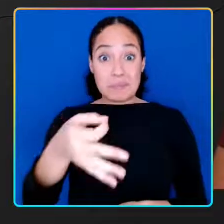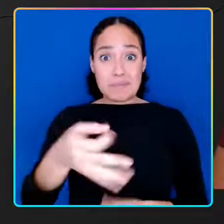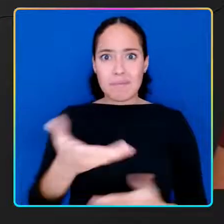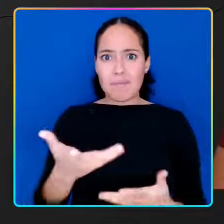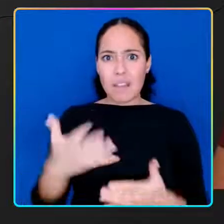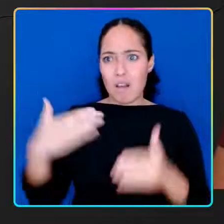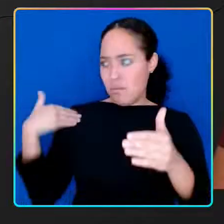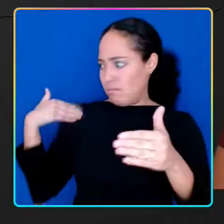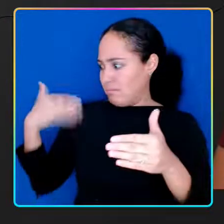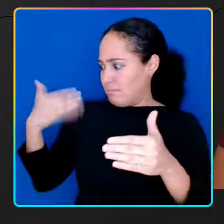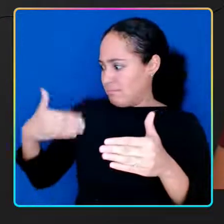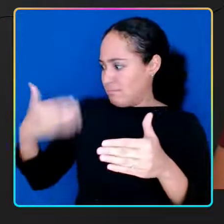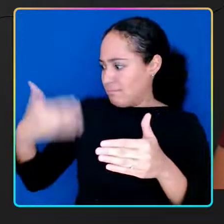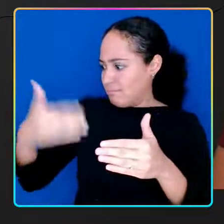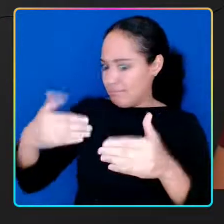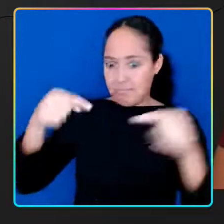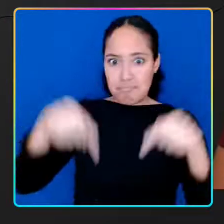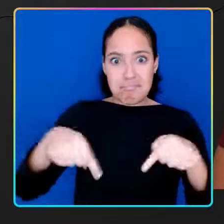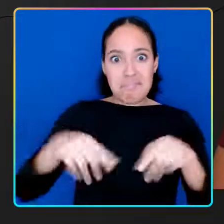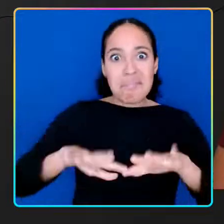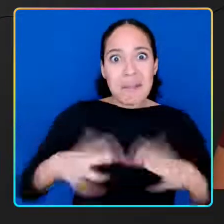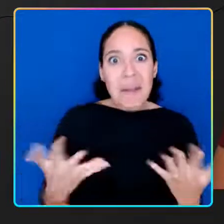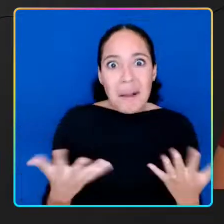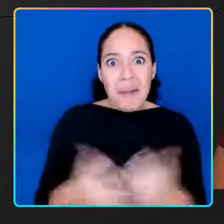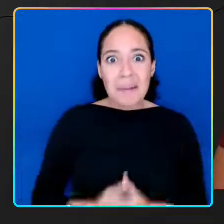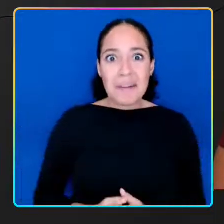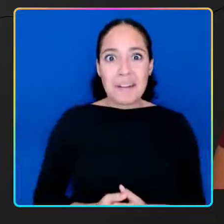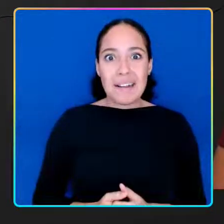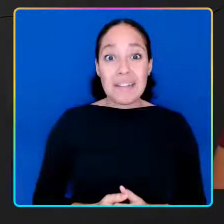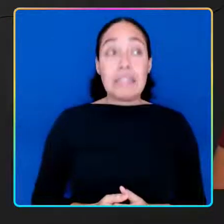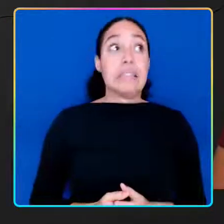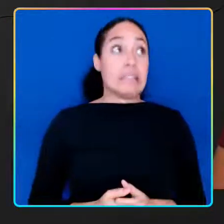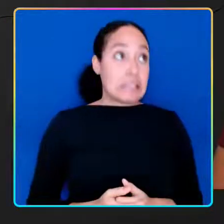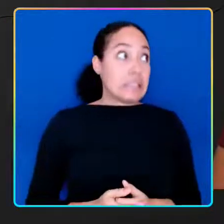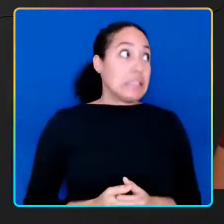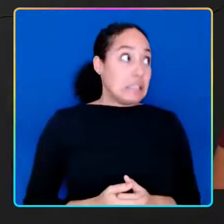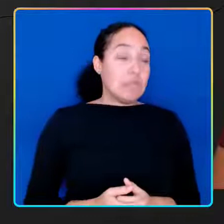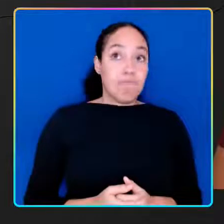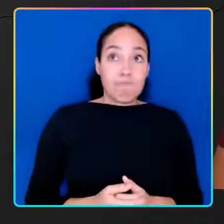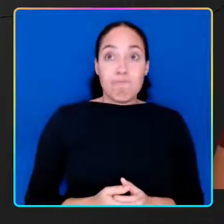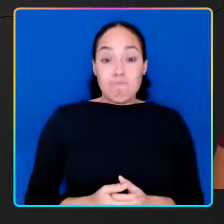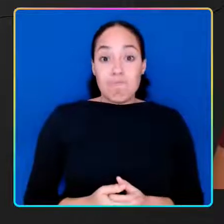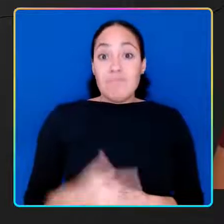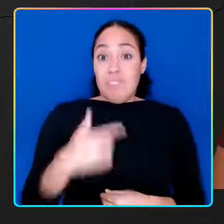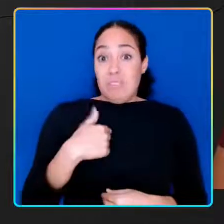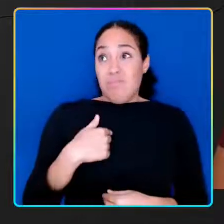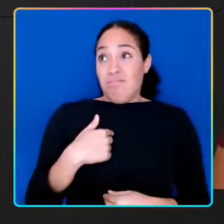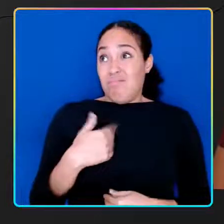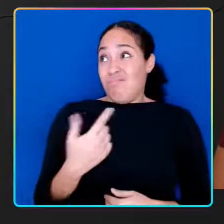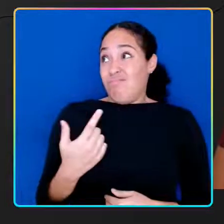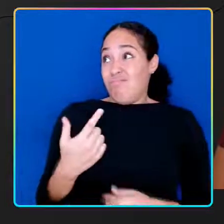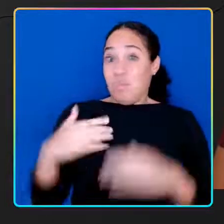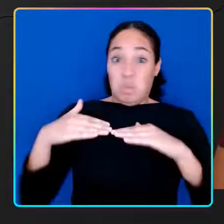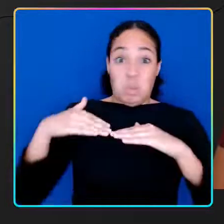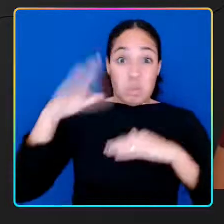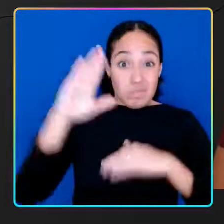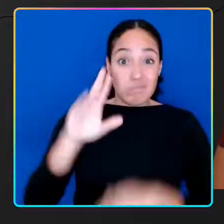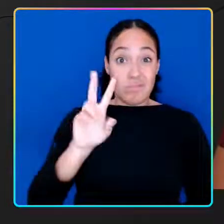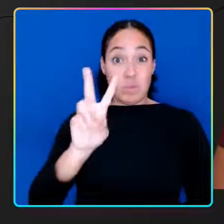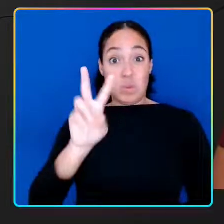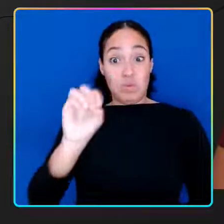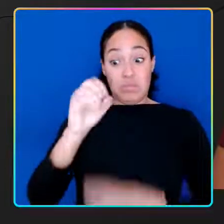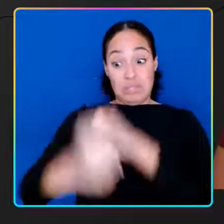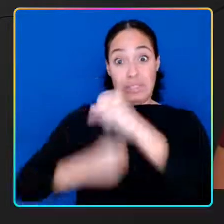there? So it was a long journey. I've been in the tech industry for over 20 years now. I